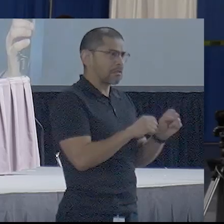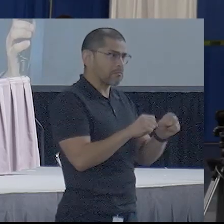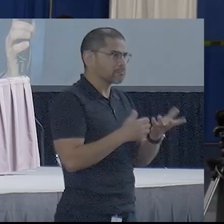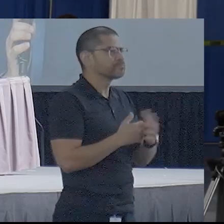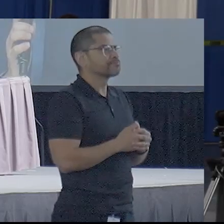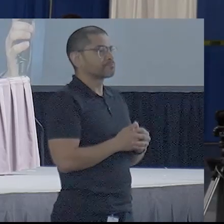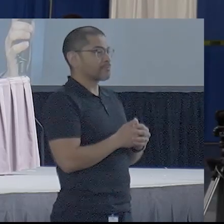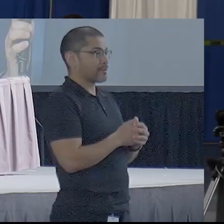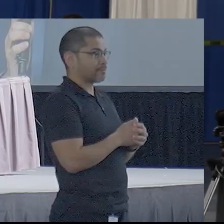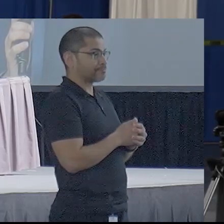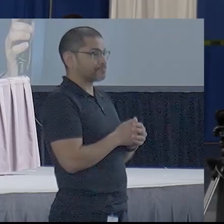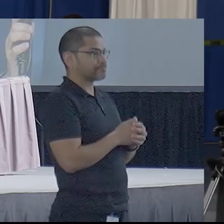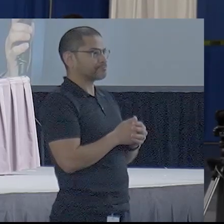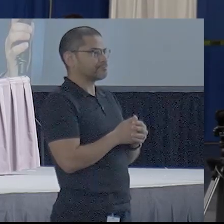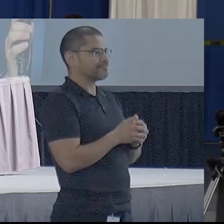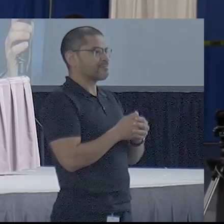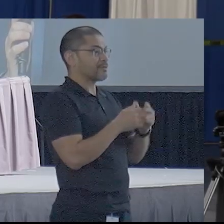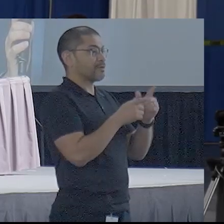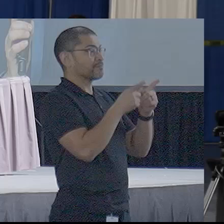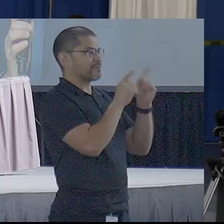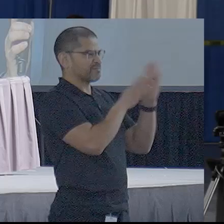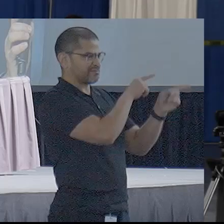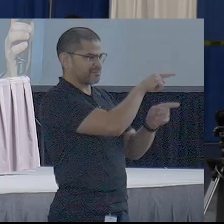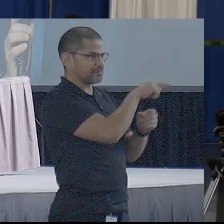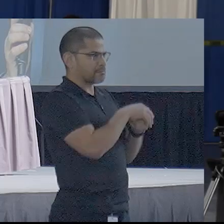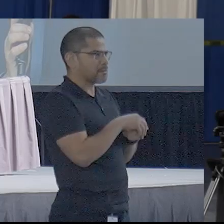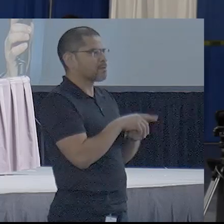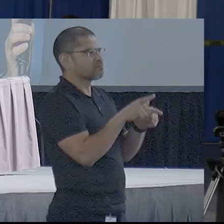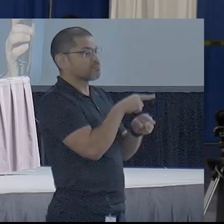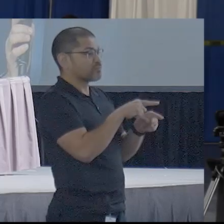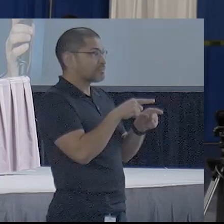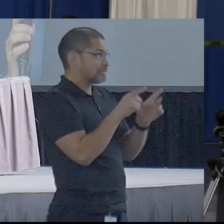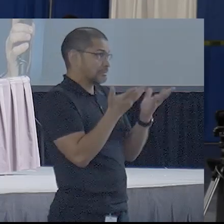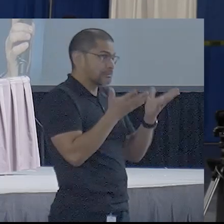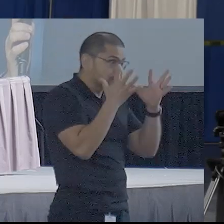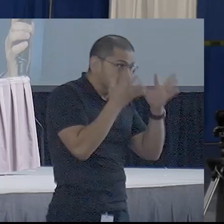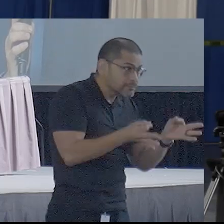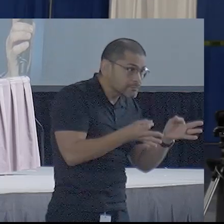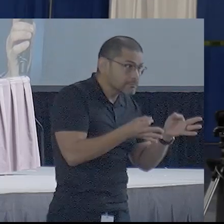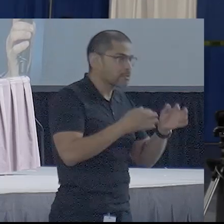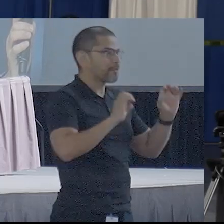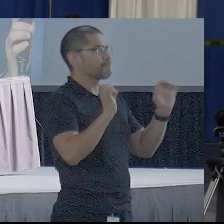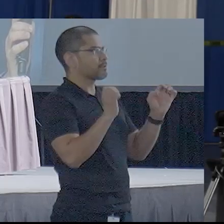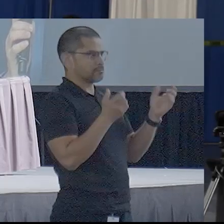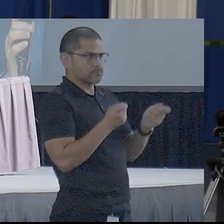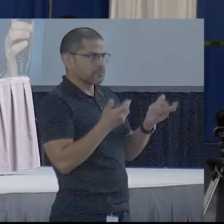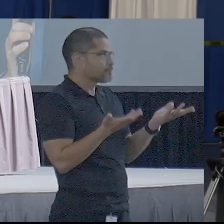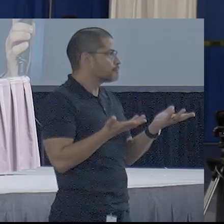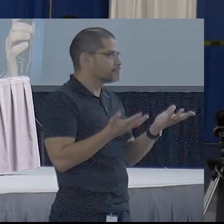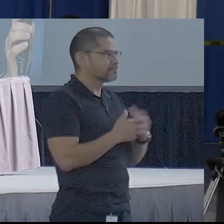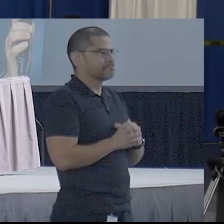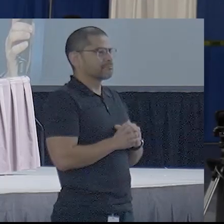on the floor that are decision makers with emergency management. So it's building those relationships, just stopping at those